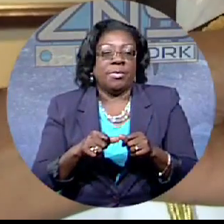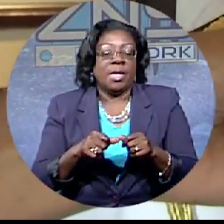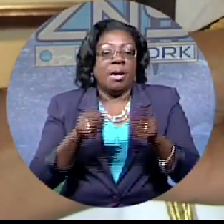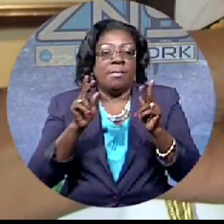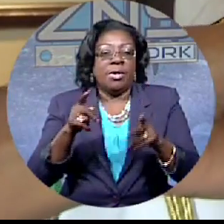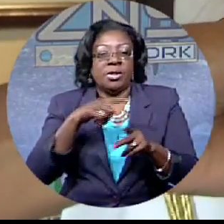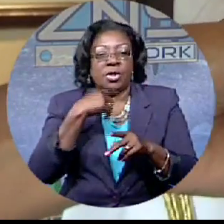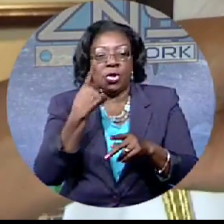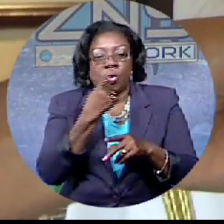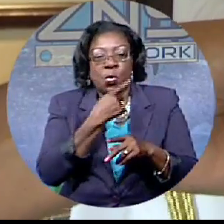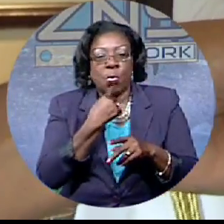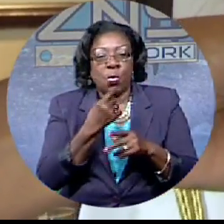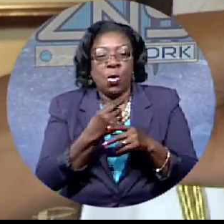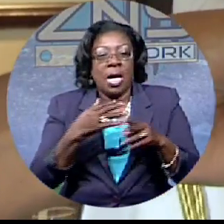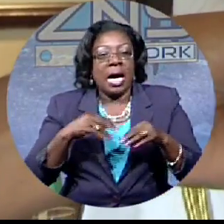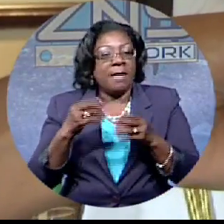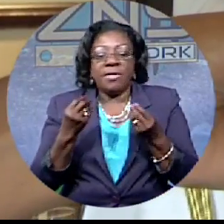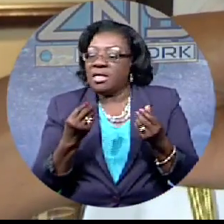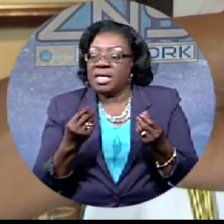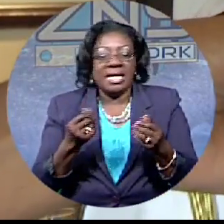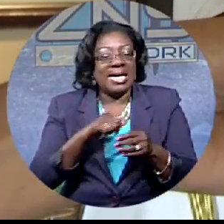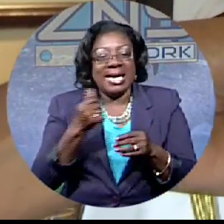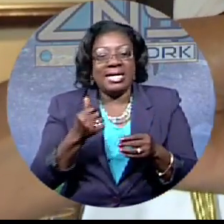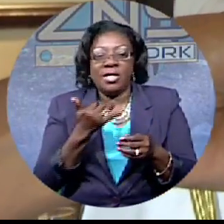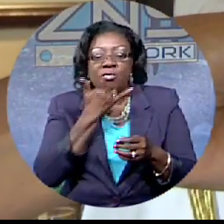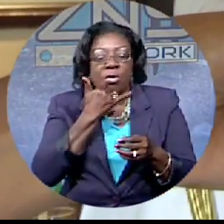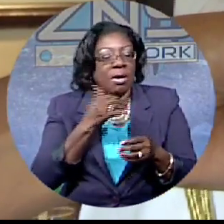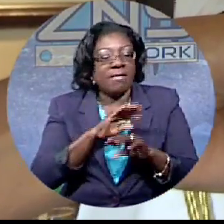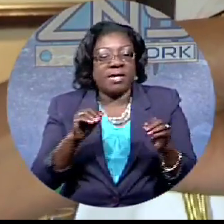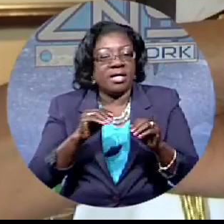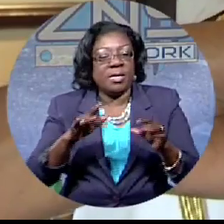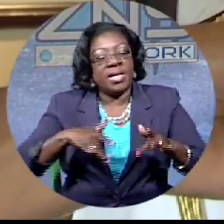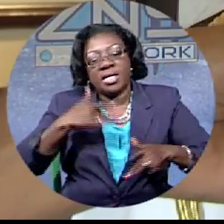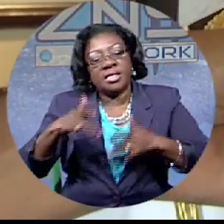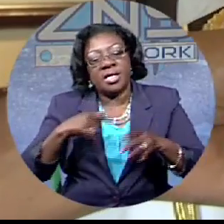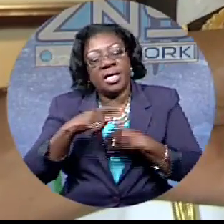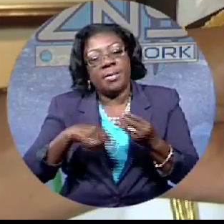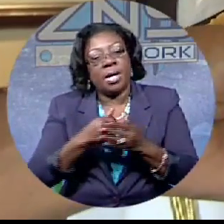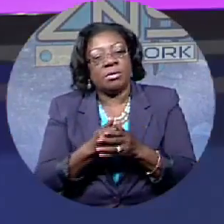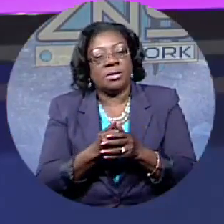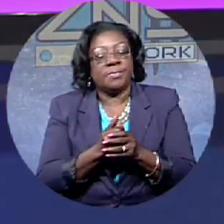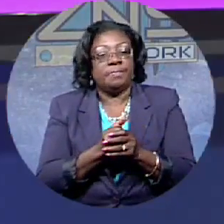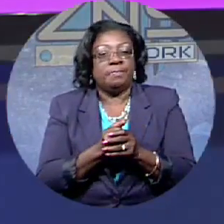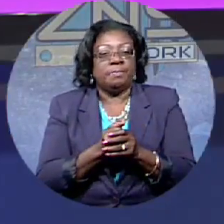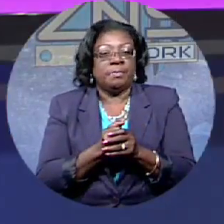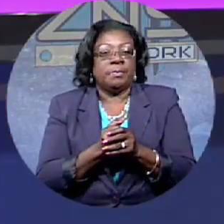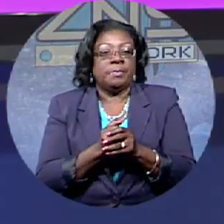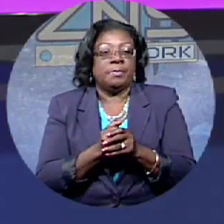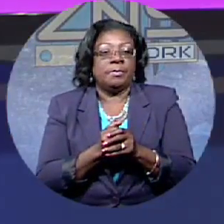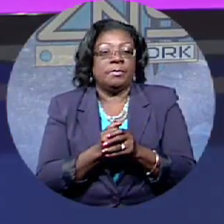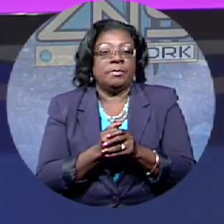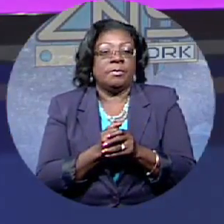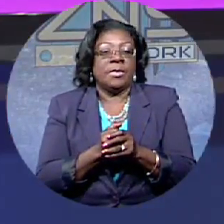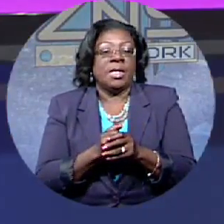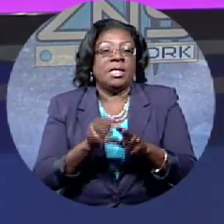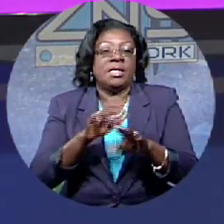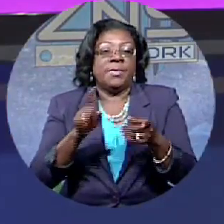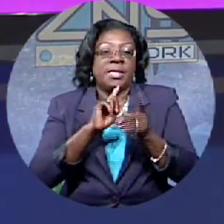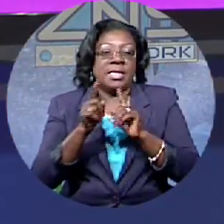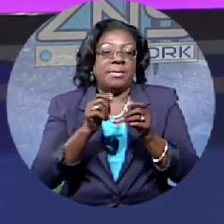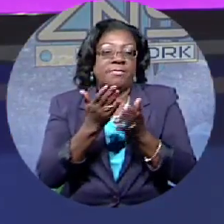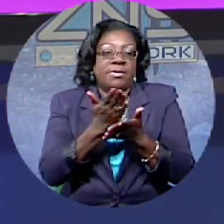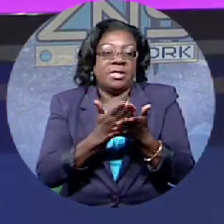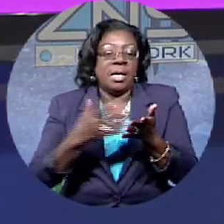Persons who have not done anything, have nothing to be concerned about, and that should not affect their morale. Now, despite statements from